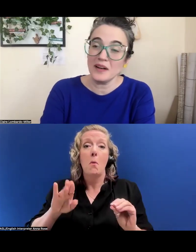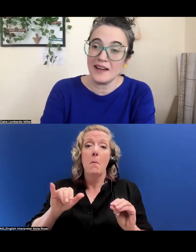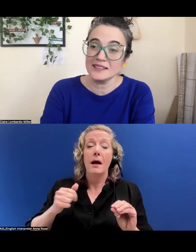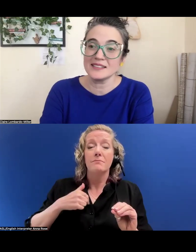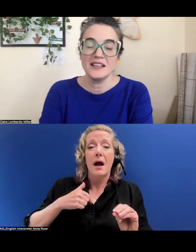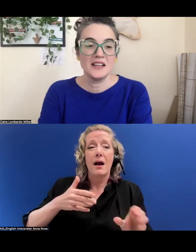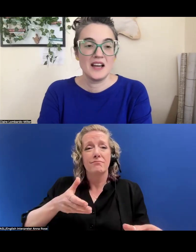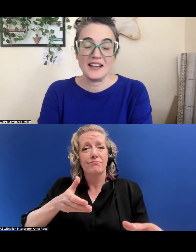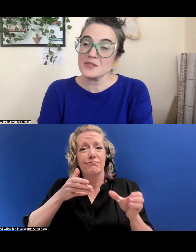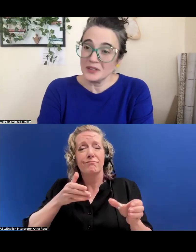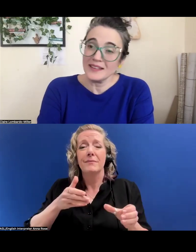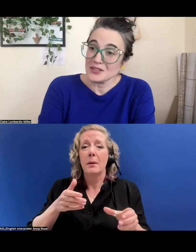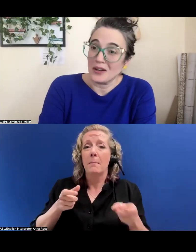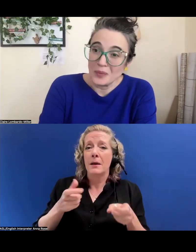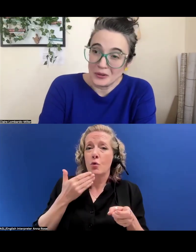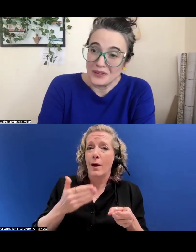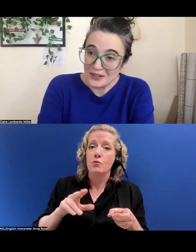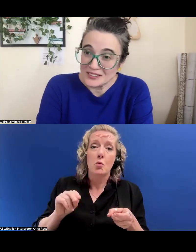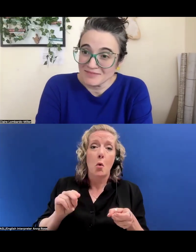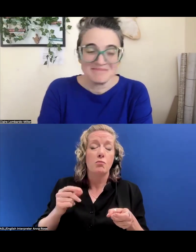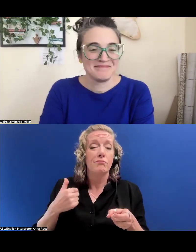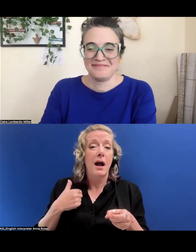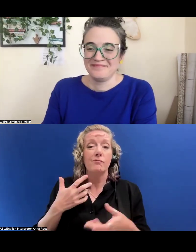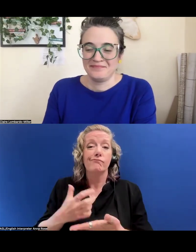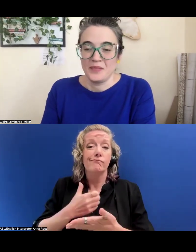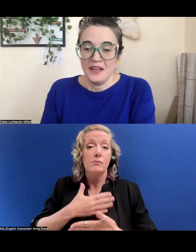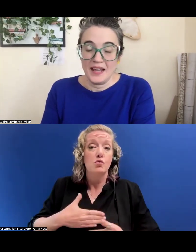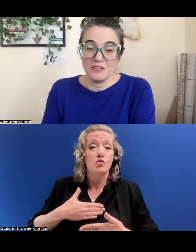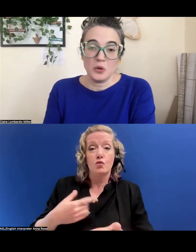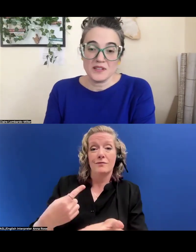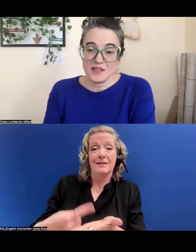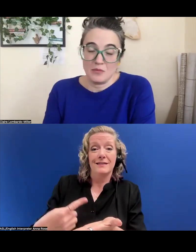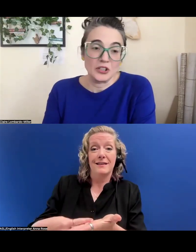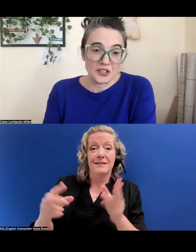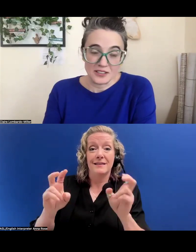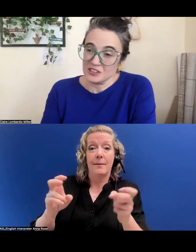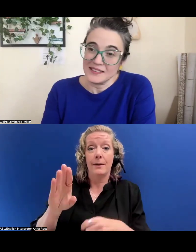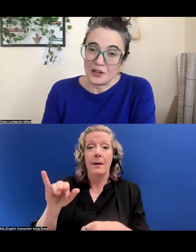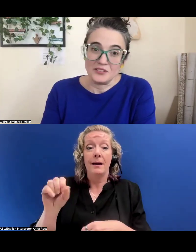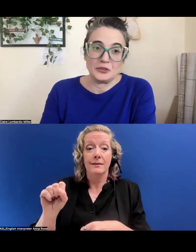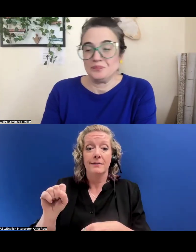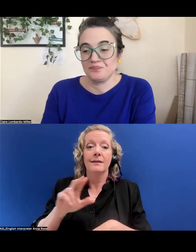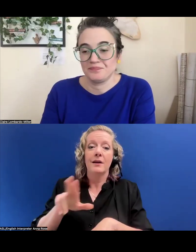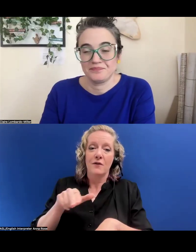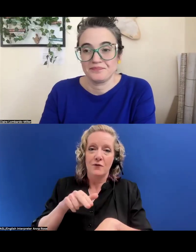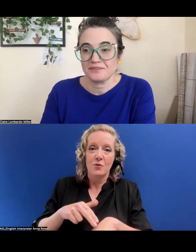than anybody else. I just really like to talk about it with others. And of course, I'm a learner, just like all of